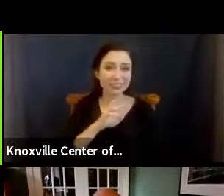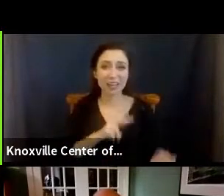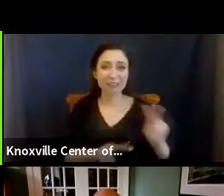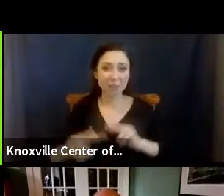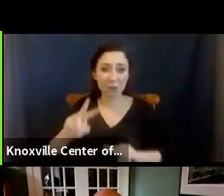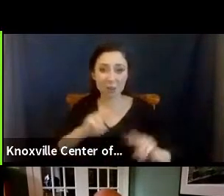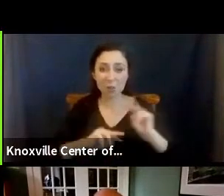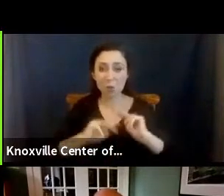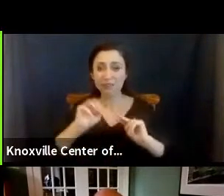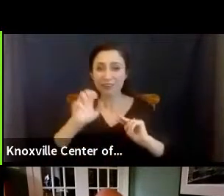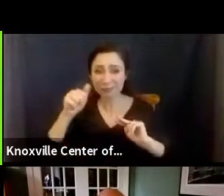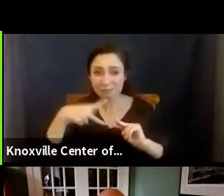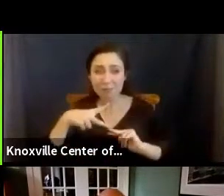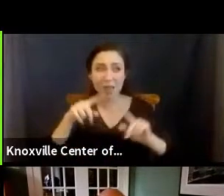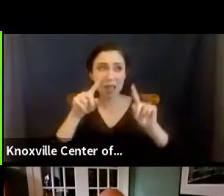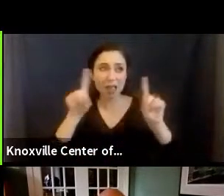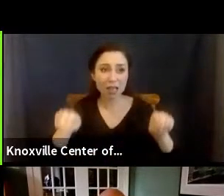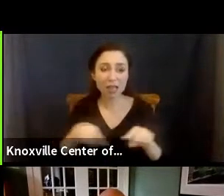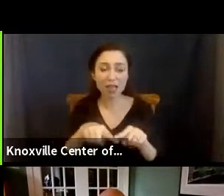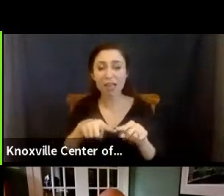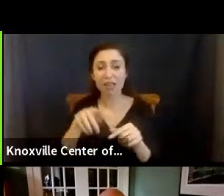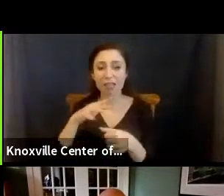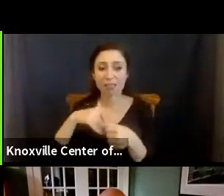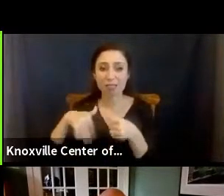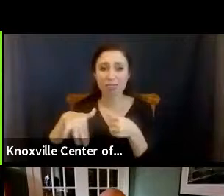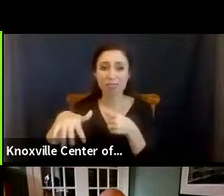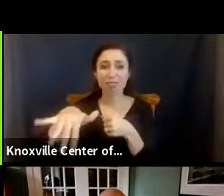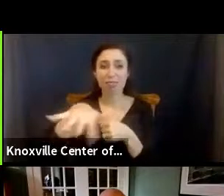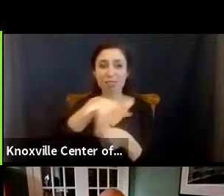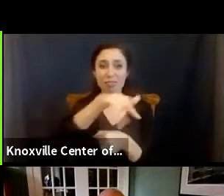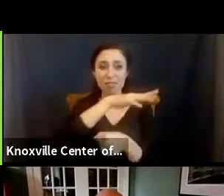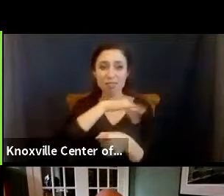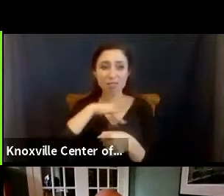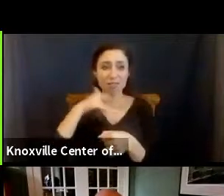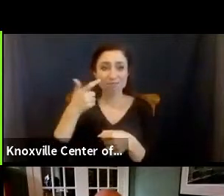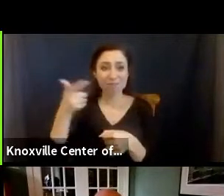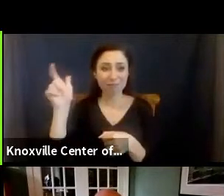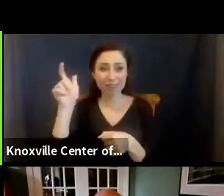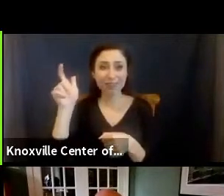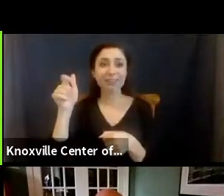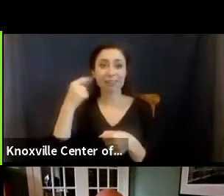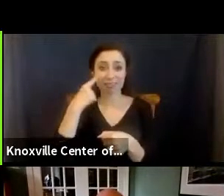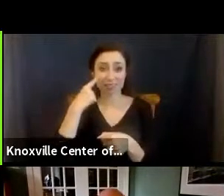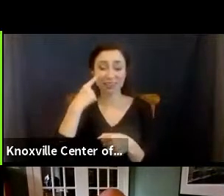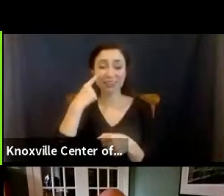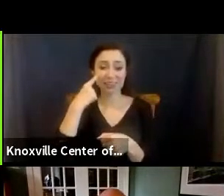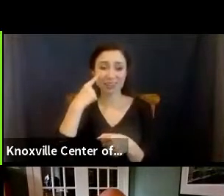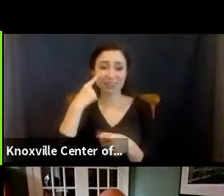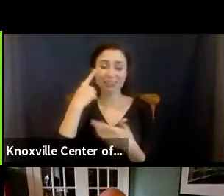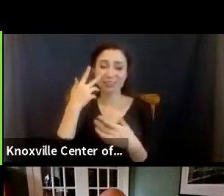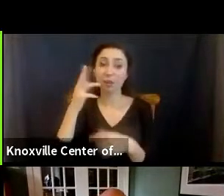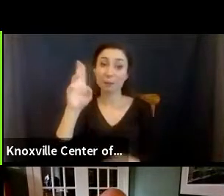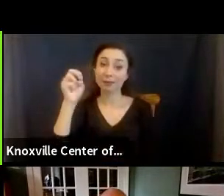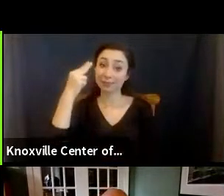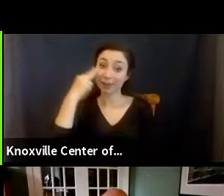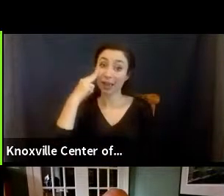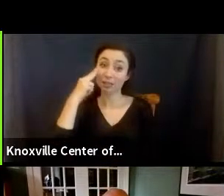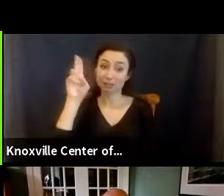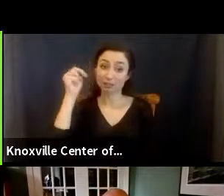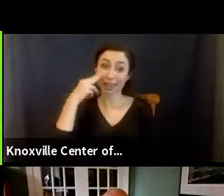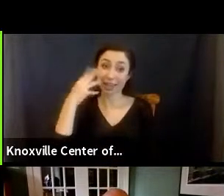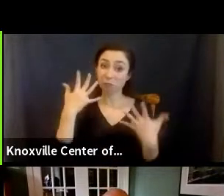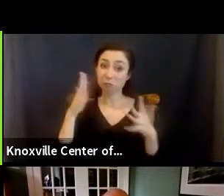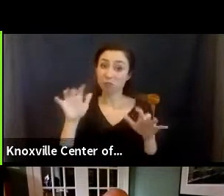about that, it's a pretty wide swath of area. And I think it'd be, now Nashville has done this. Nashville has done